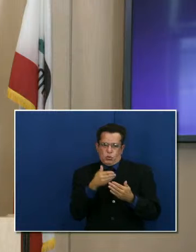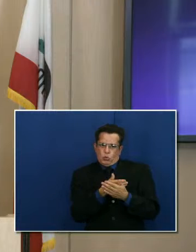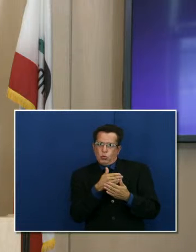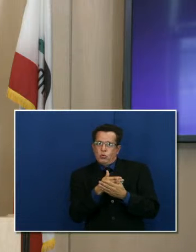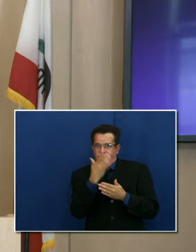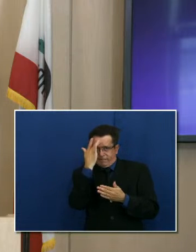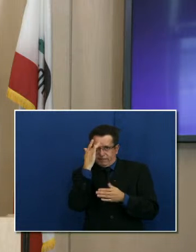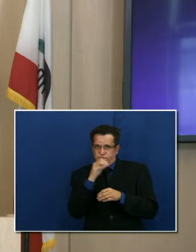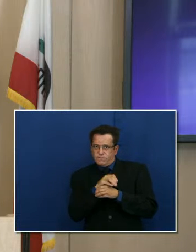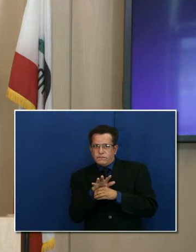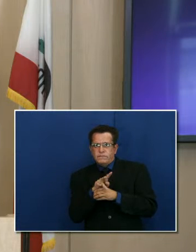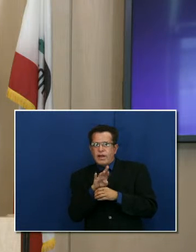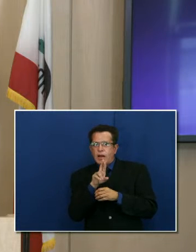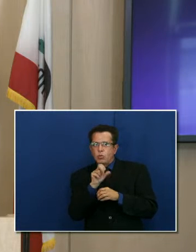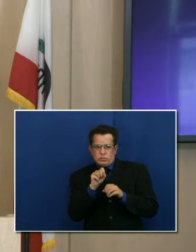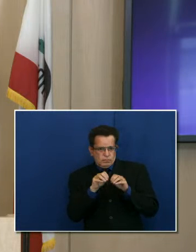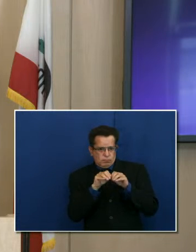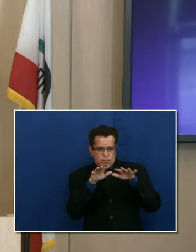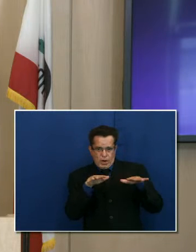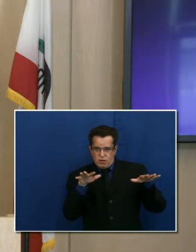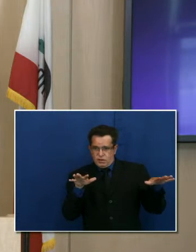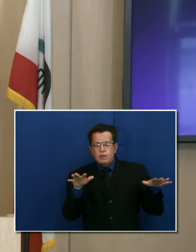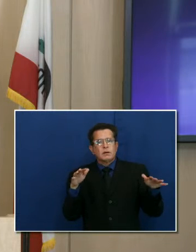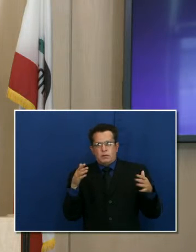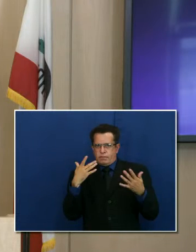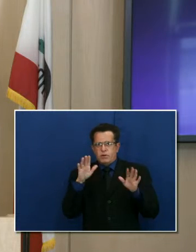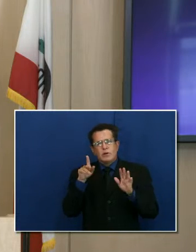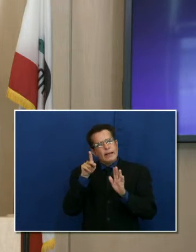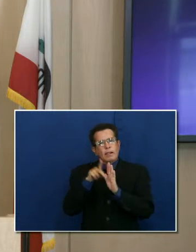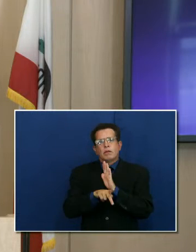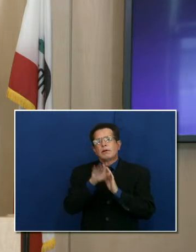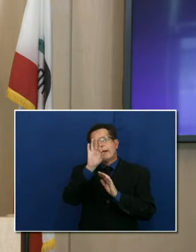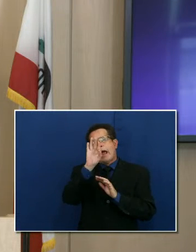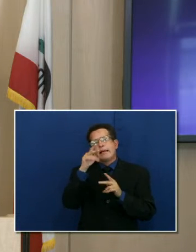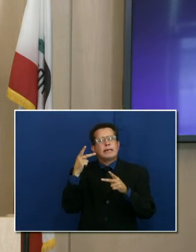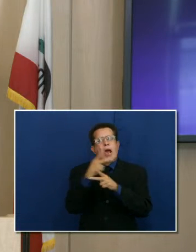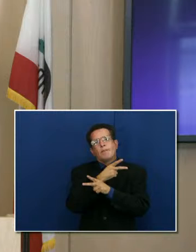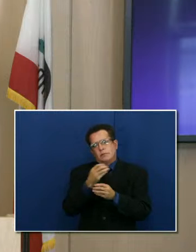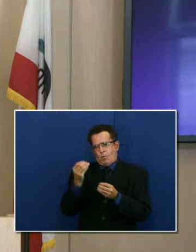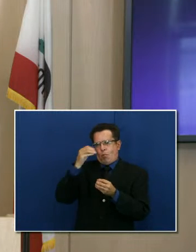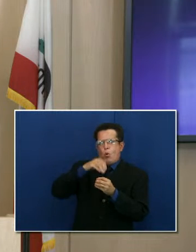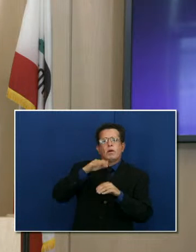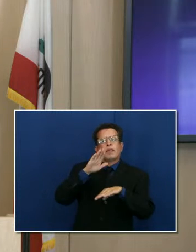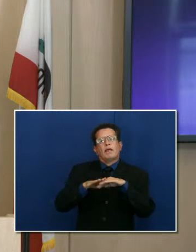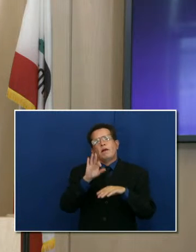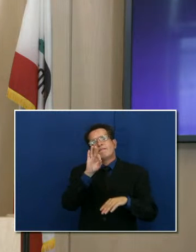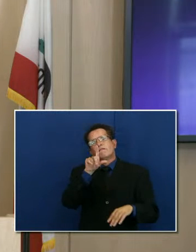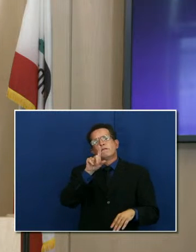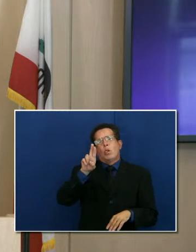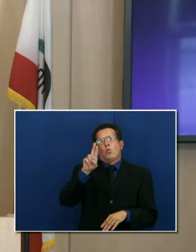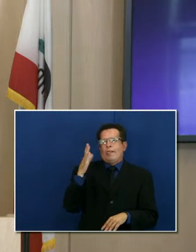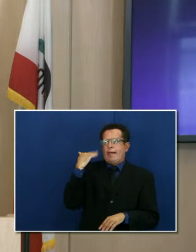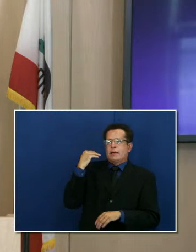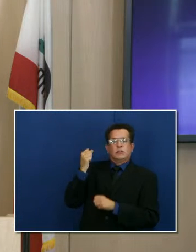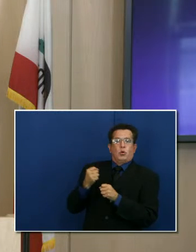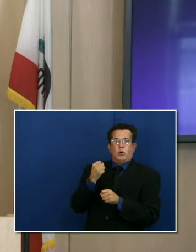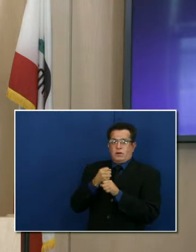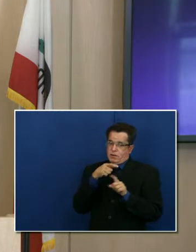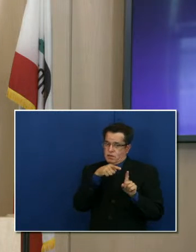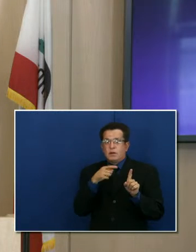that did not even get going robustly until the spring has killed 9 times more people than the flu did all of last year. This is not the